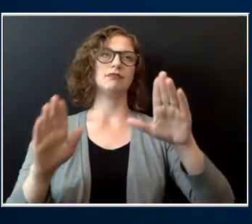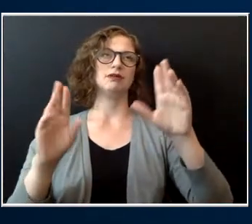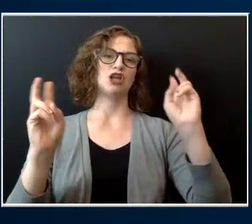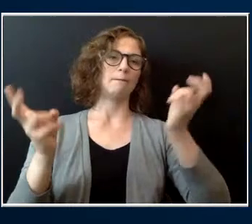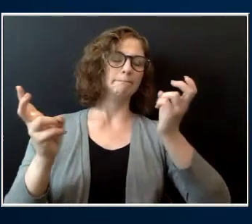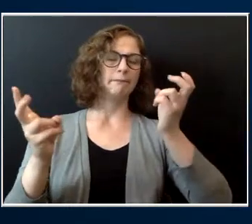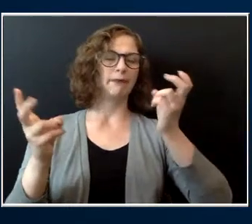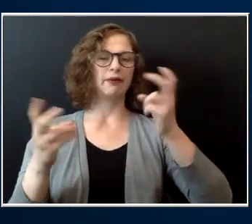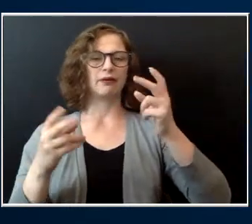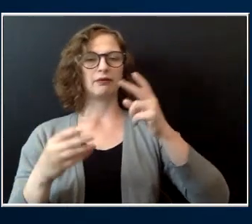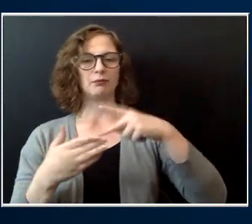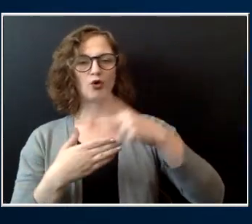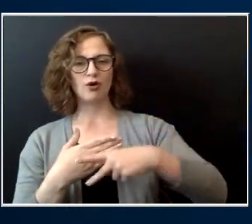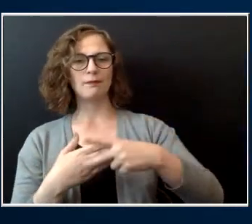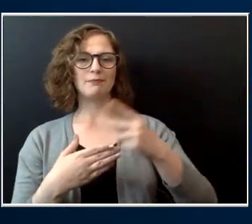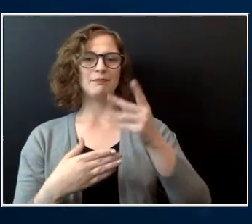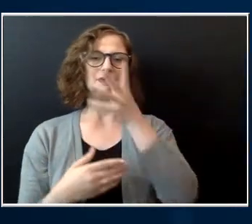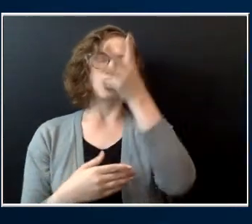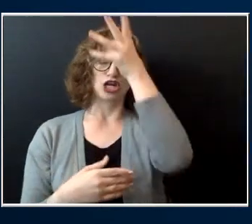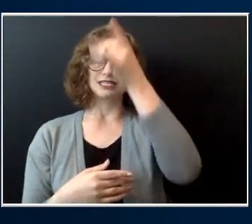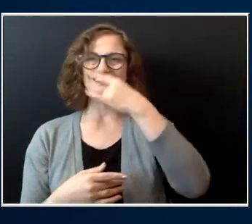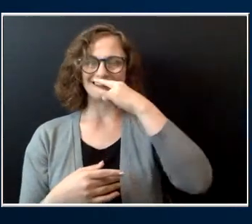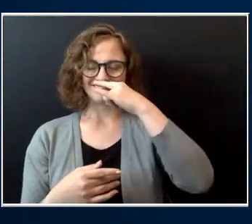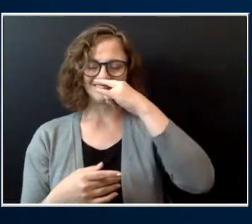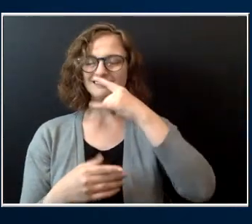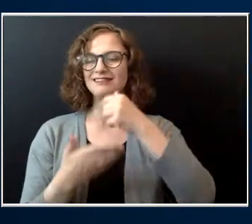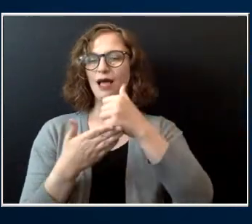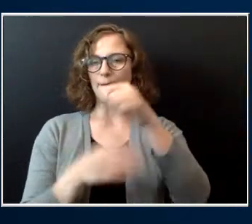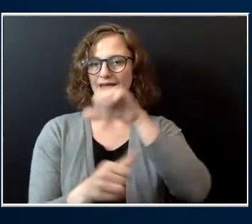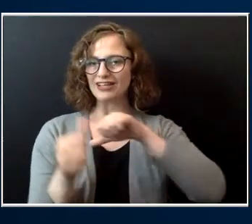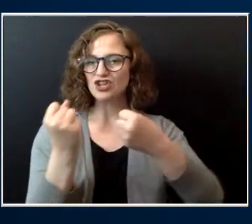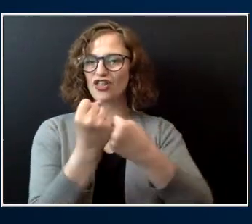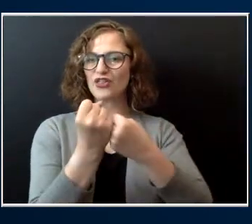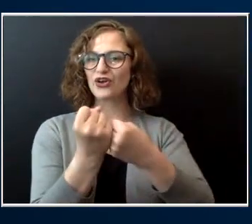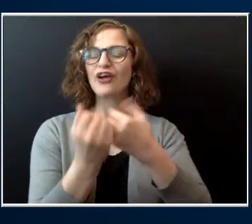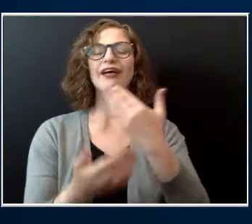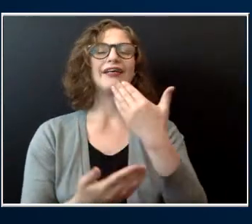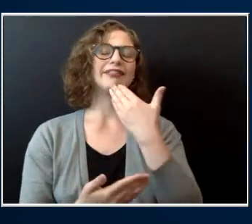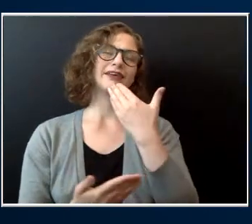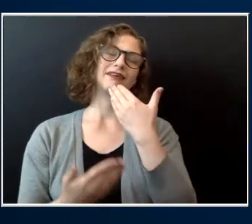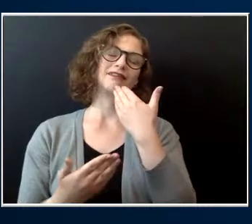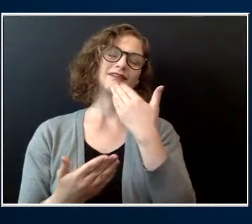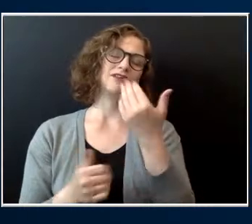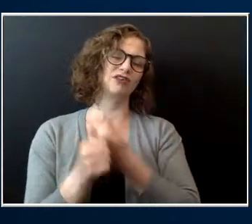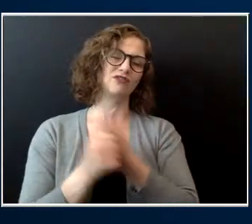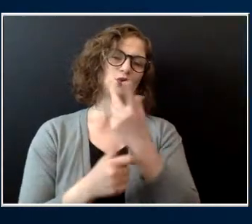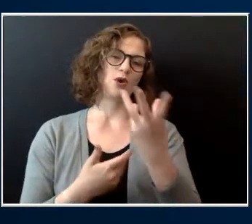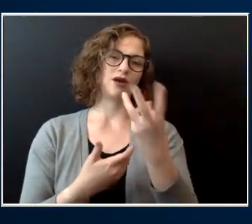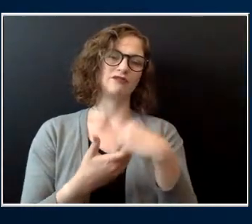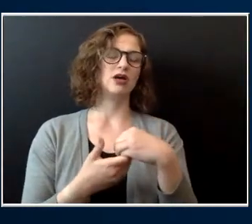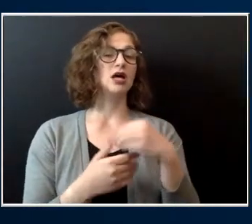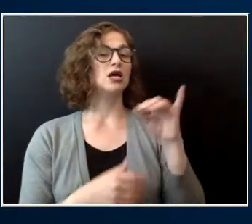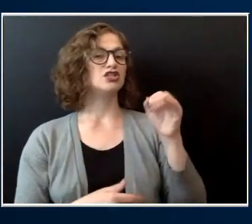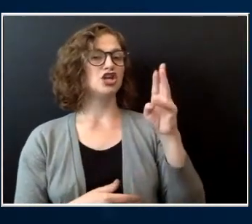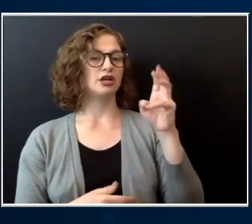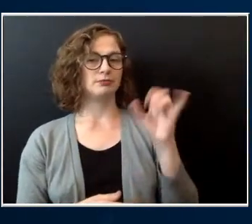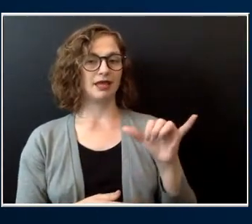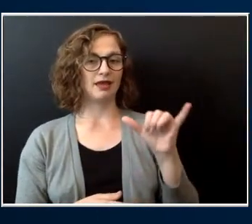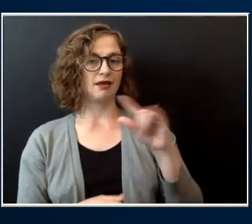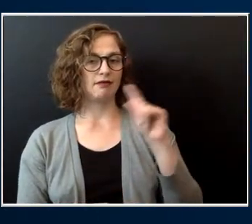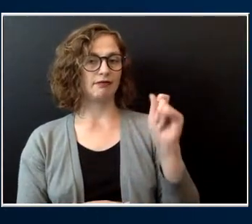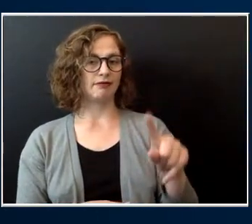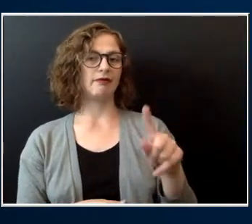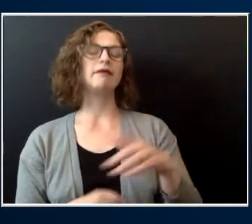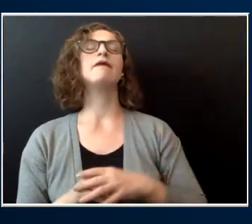to all involved. And then Jeremy has a nuanced question. Jeremy wants to know, how do you